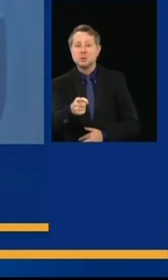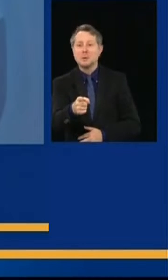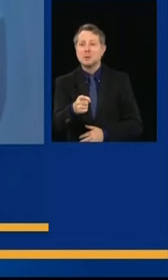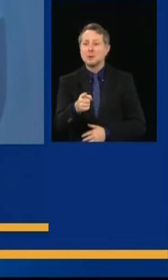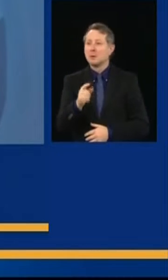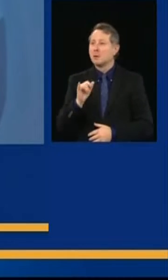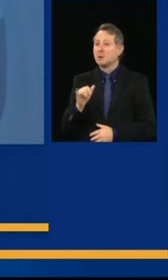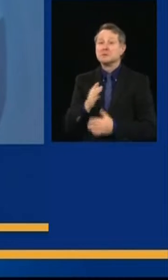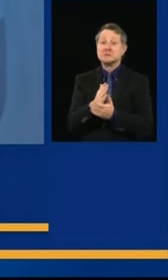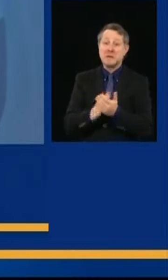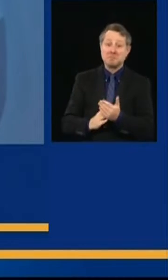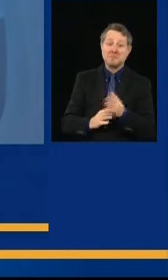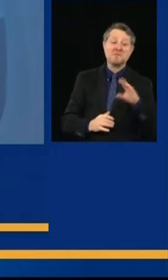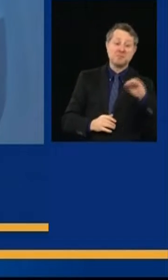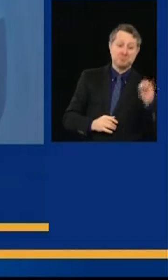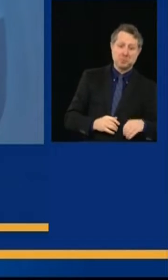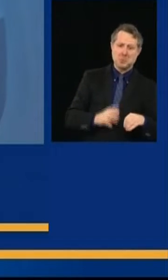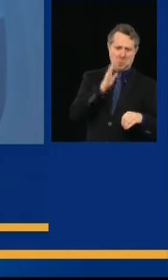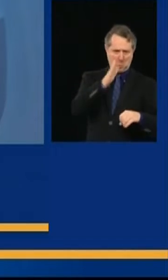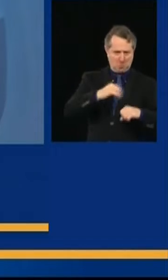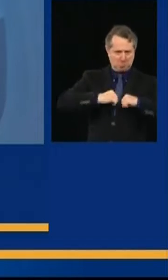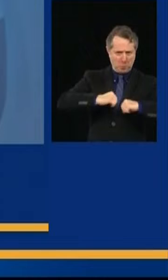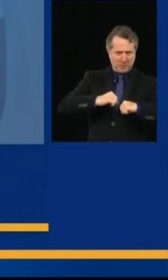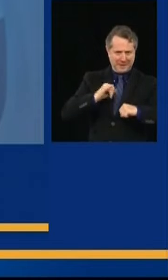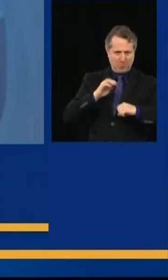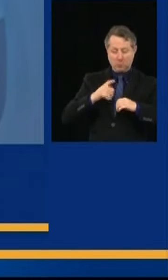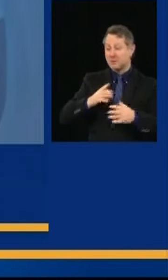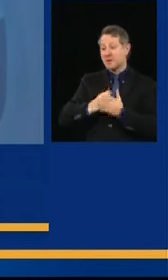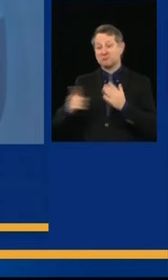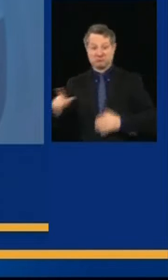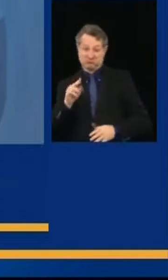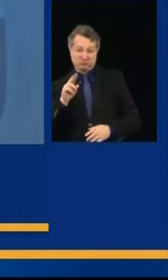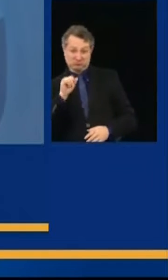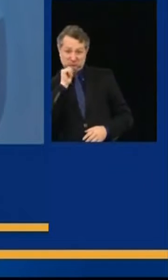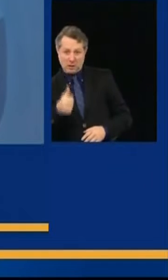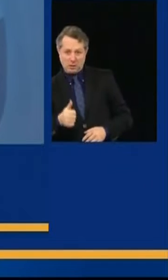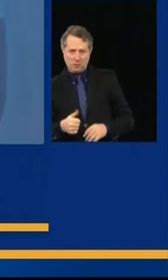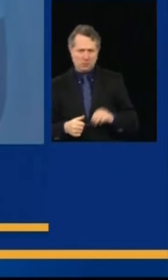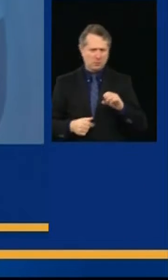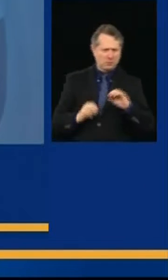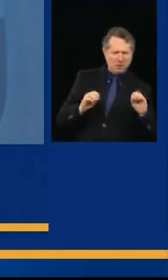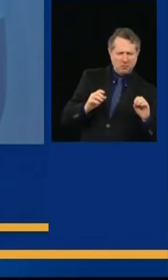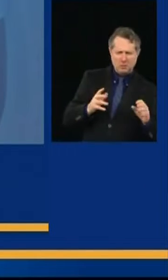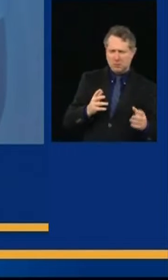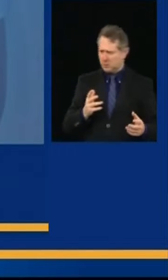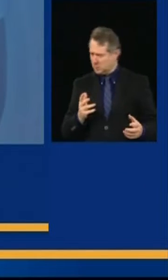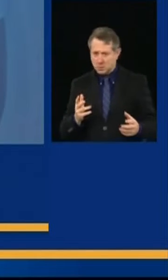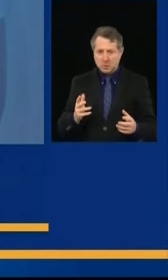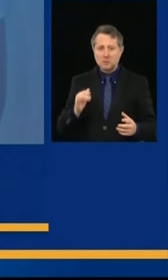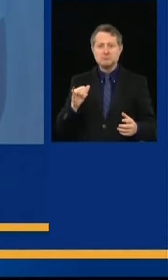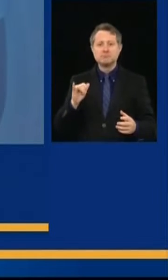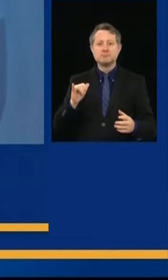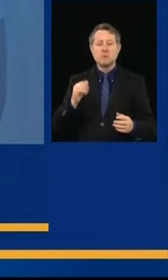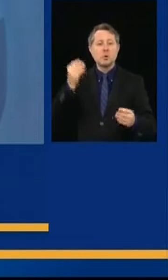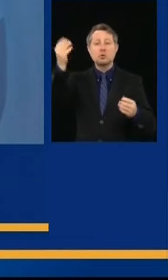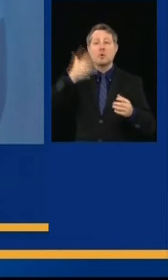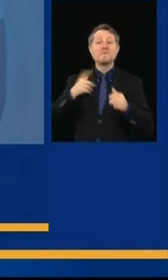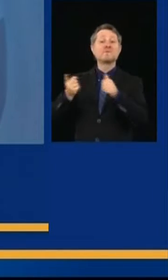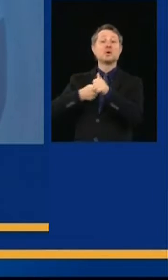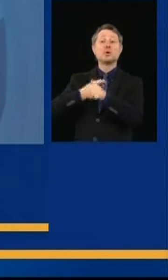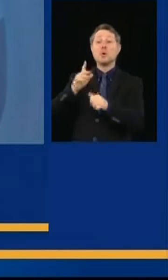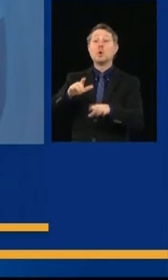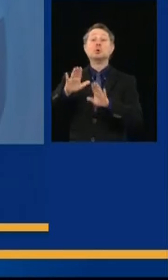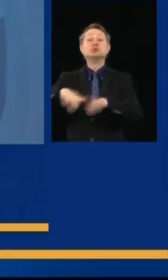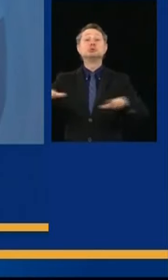sure. Okay. Then we were told children are not affected